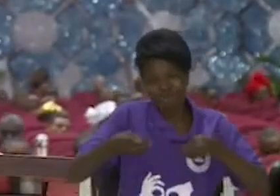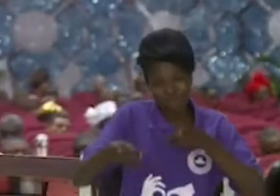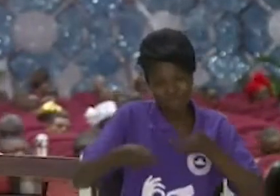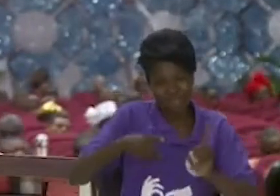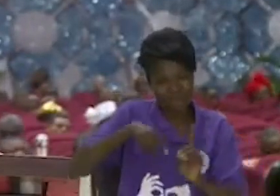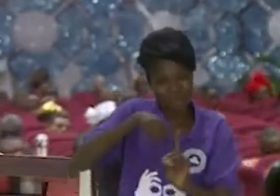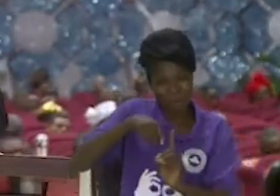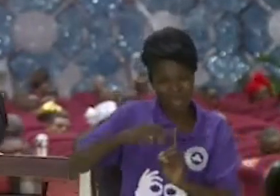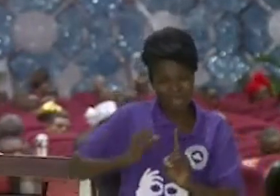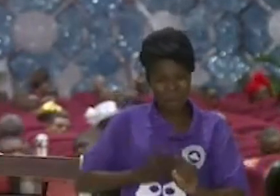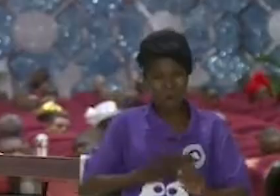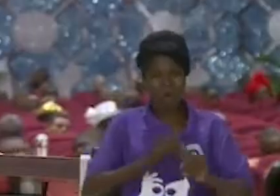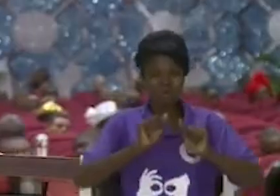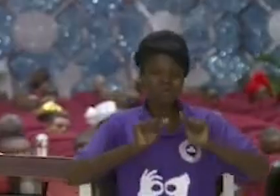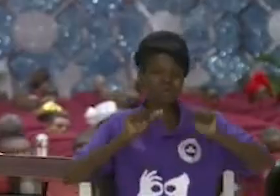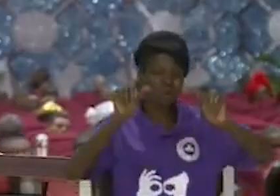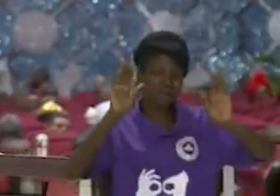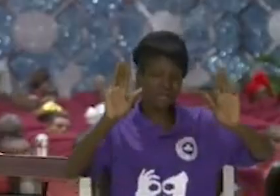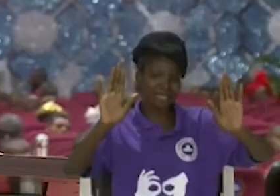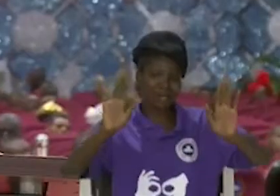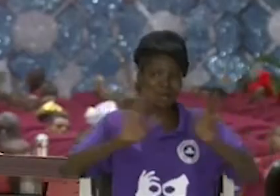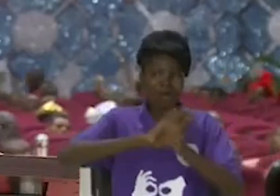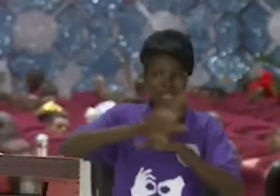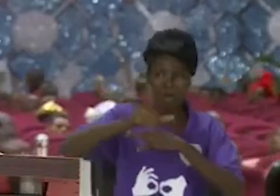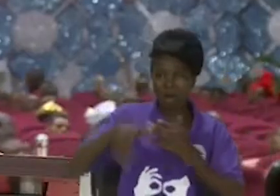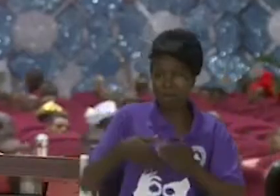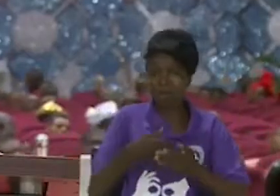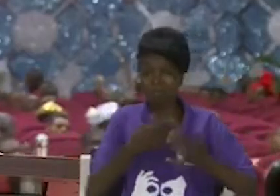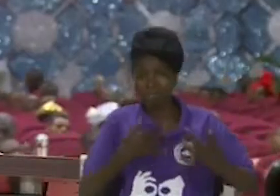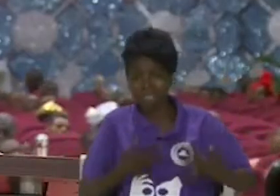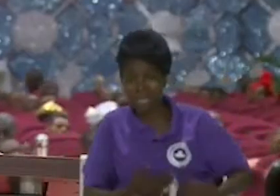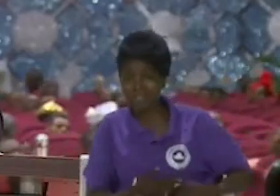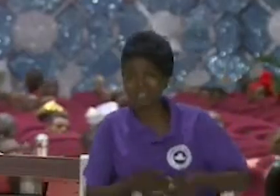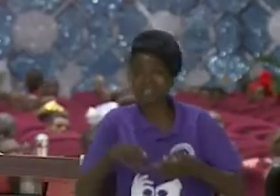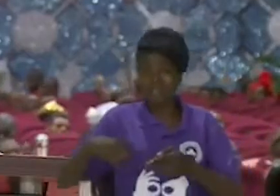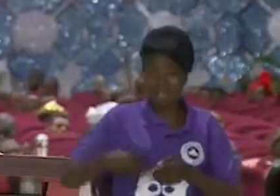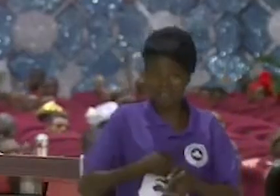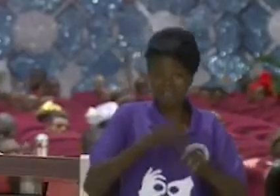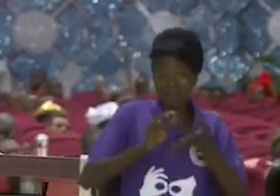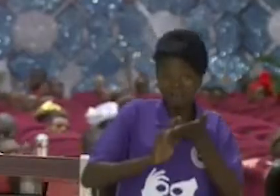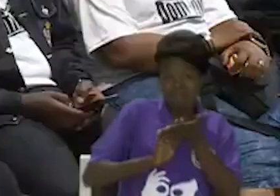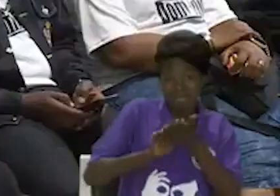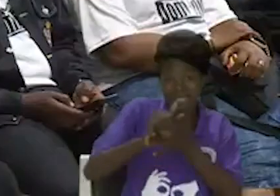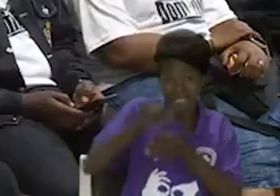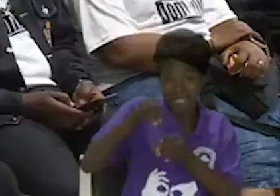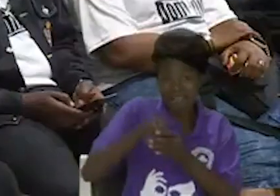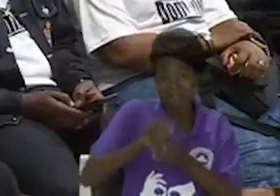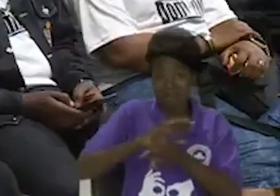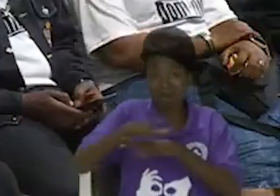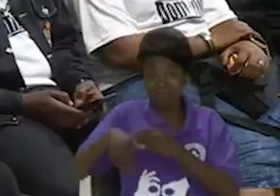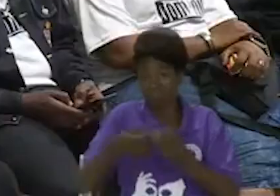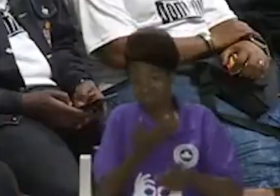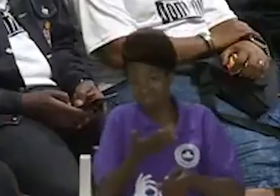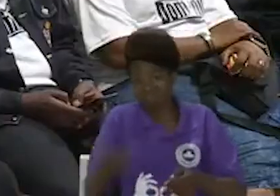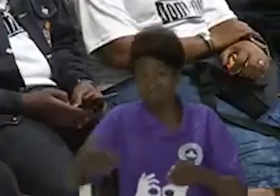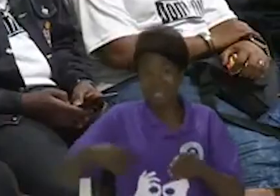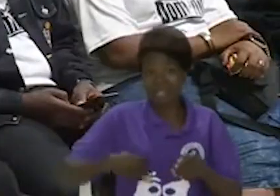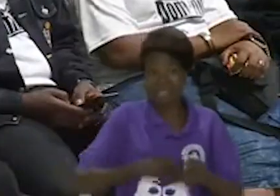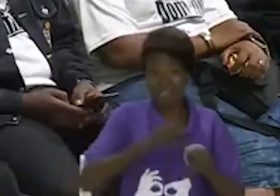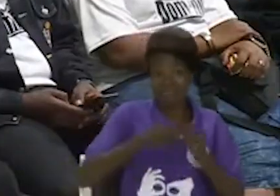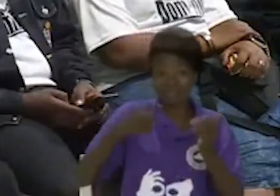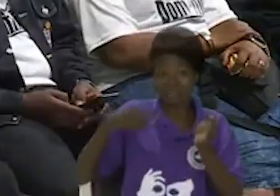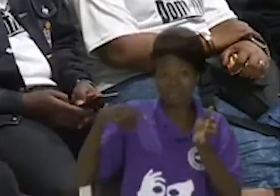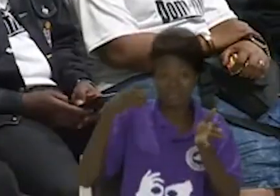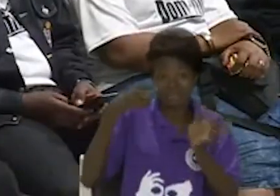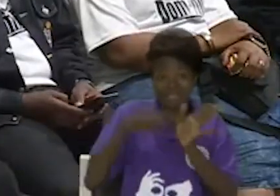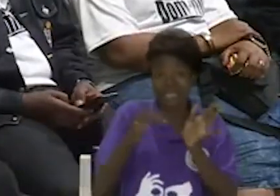own submission, when our own allegiance is confirmed. If you don't believe me, you can ask the seven sons of Sceva in Acts chapter 19